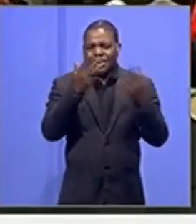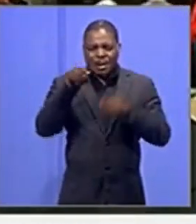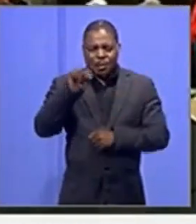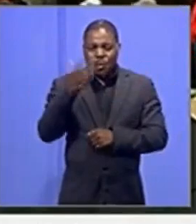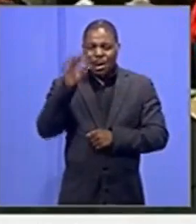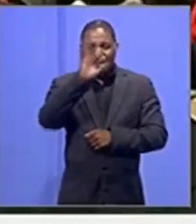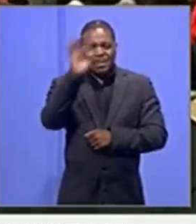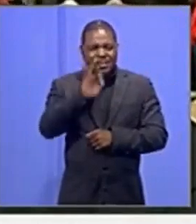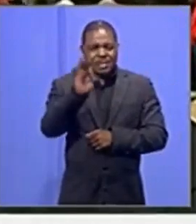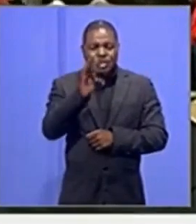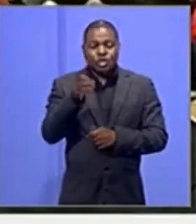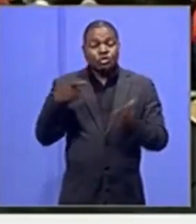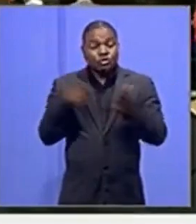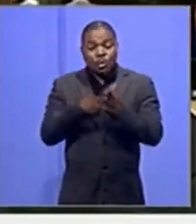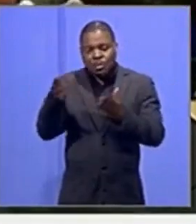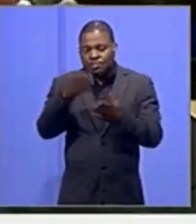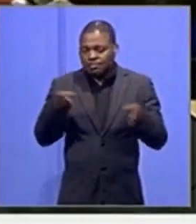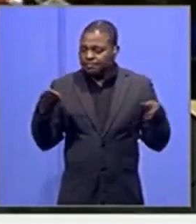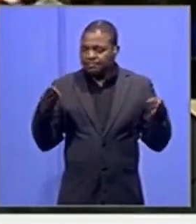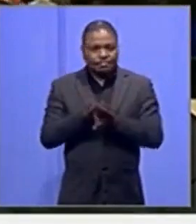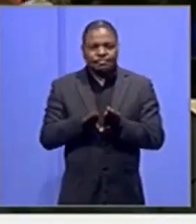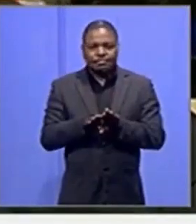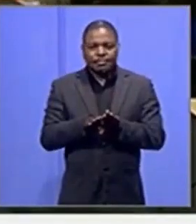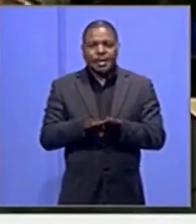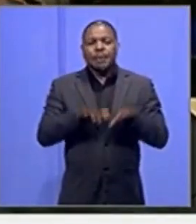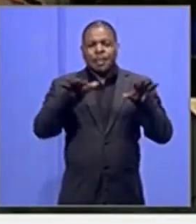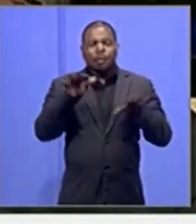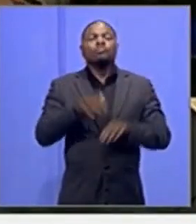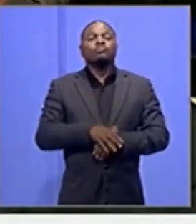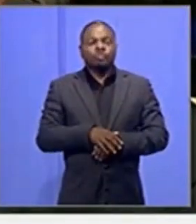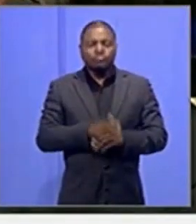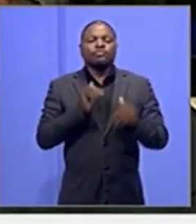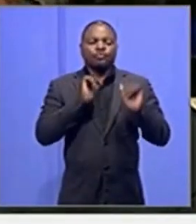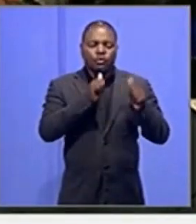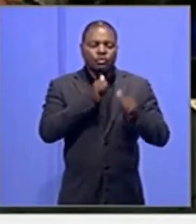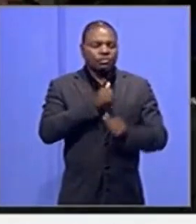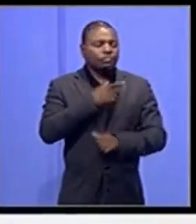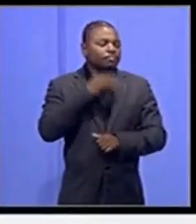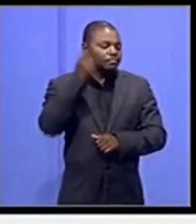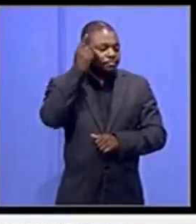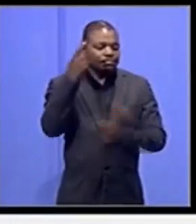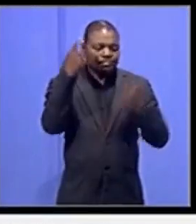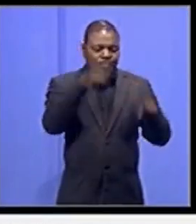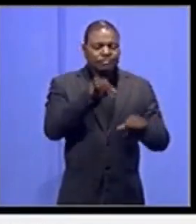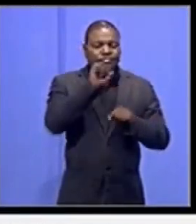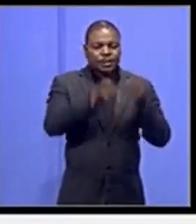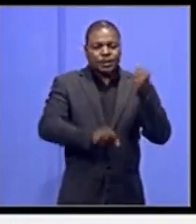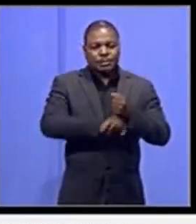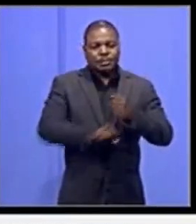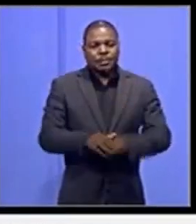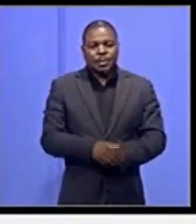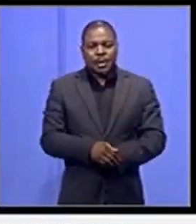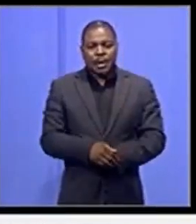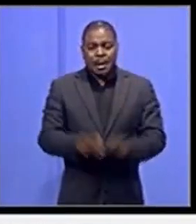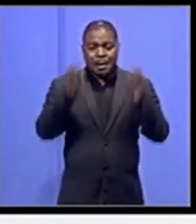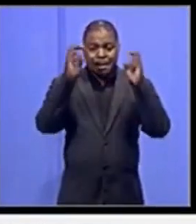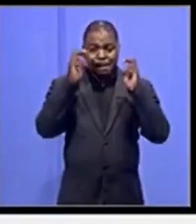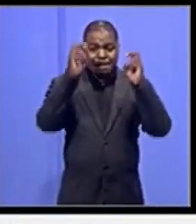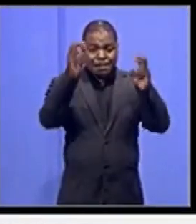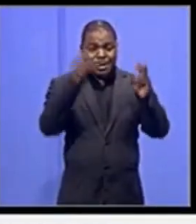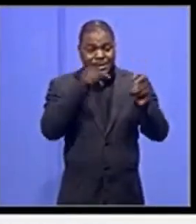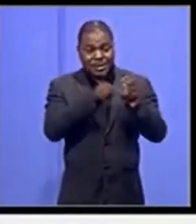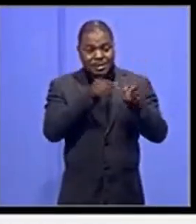99.9% of the shops are closed. The people have responded, people have supported this march. Go sa le bjalo, pese ye e bego e